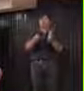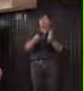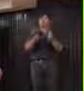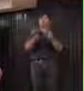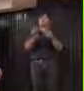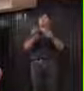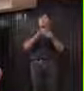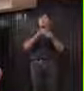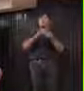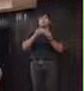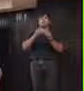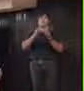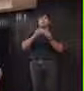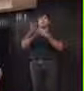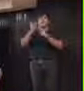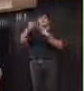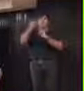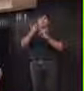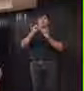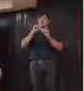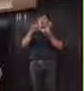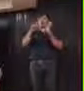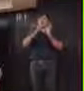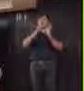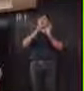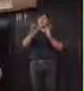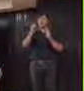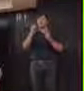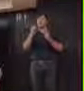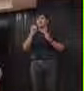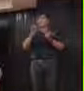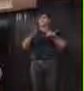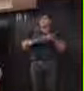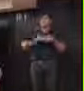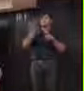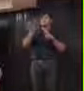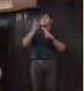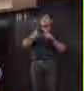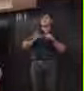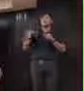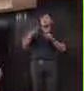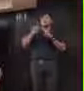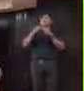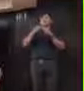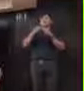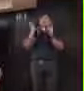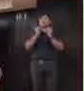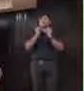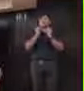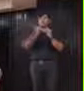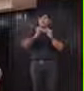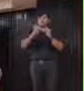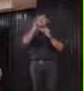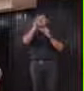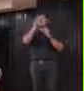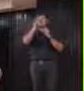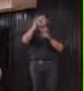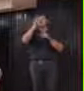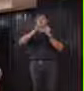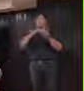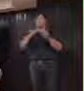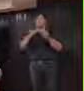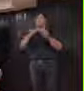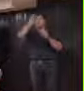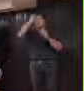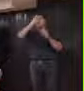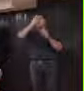the biography of Article 370, but Mr. Habibullah's book on Jammu and Kashmir and Mridu's book on Hindu rulers, Muslim subjects. I think